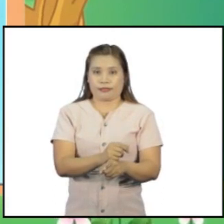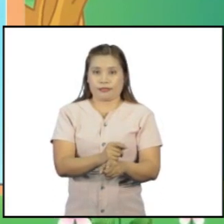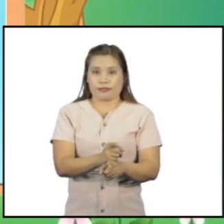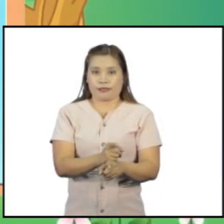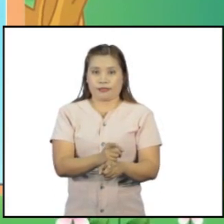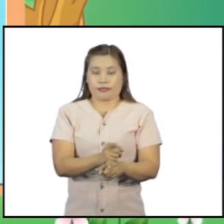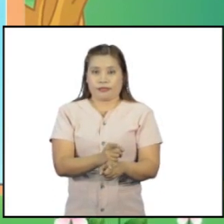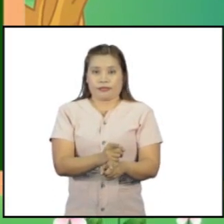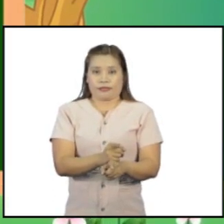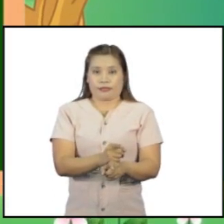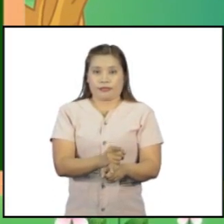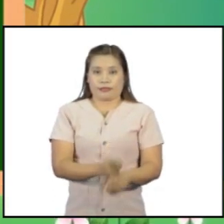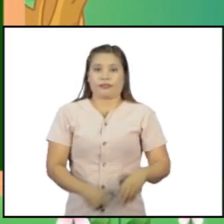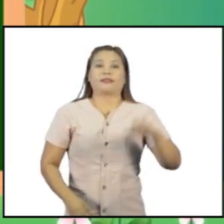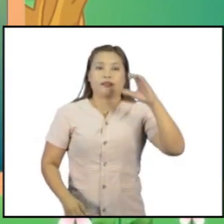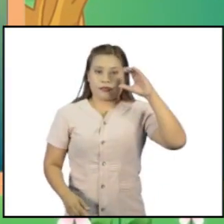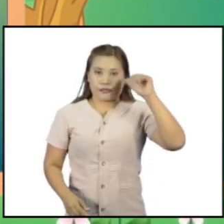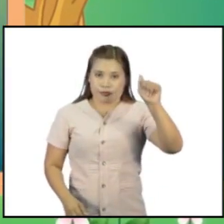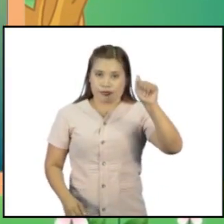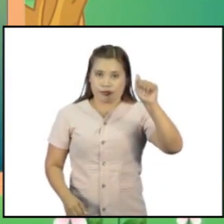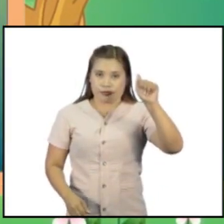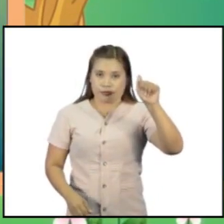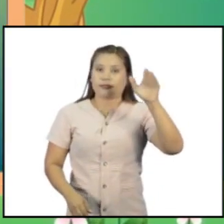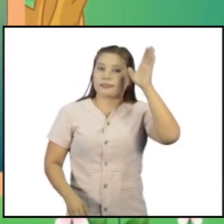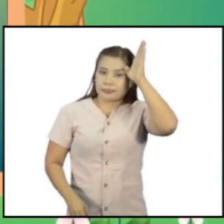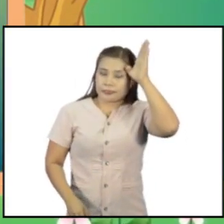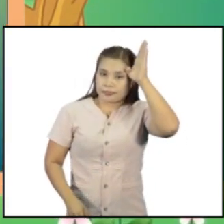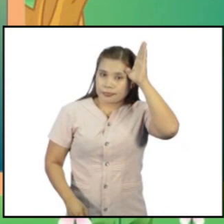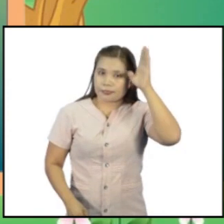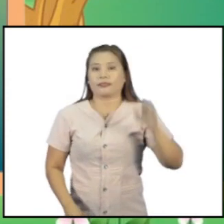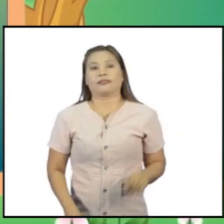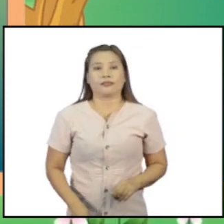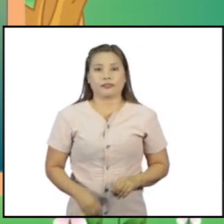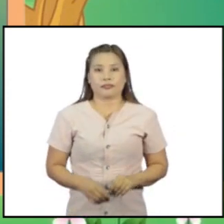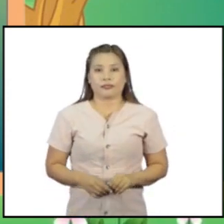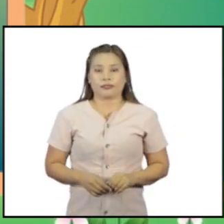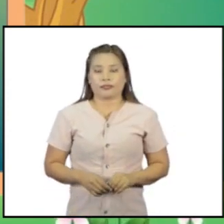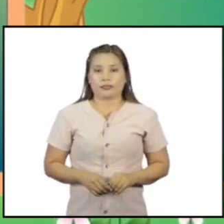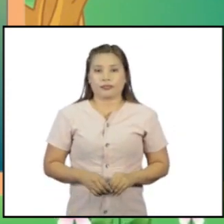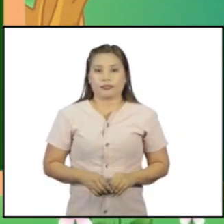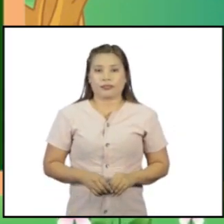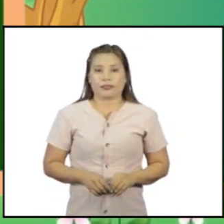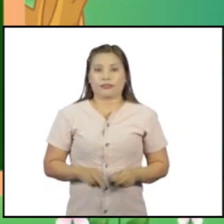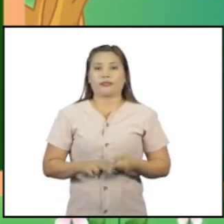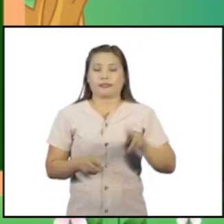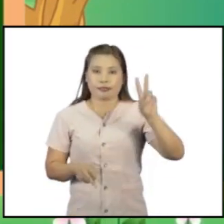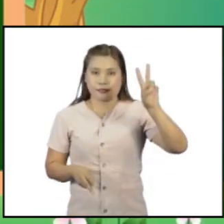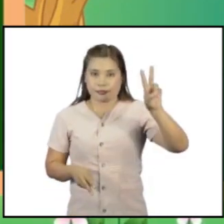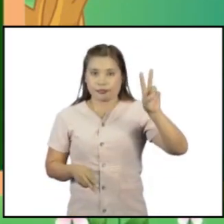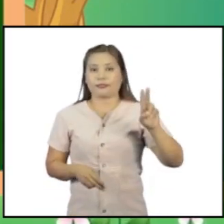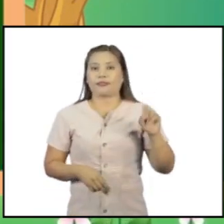is letter A. Benny. Number